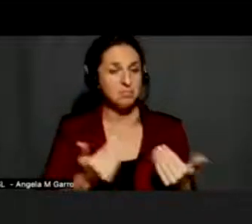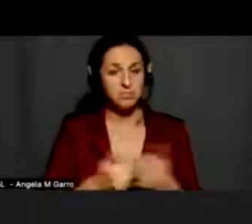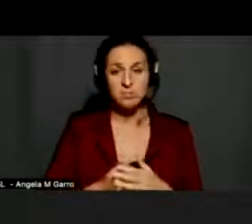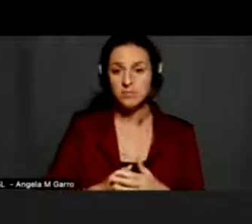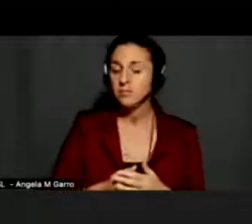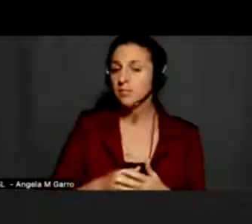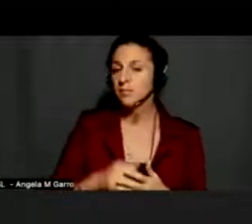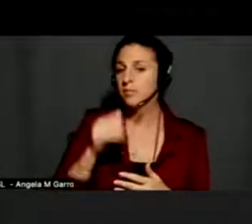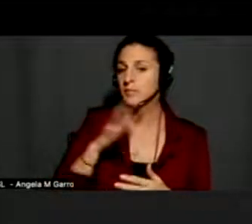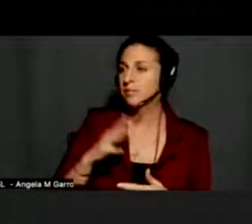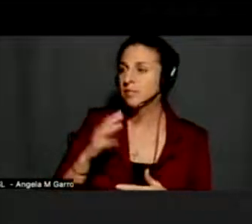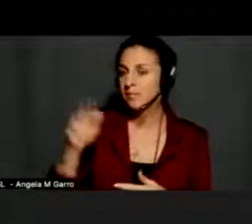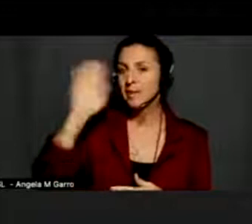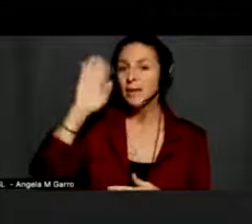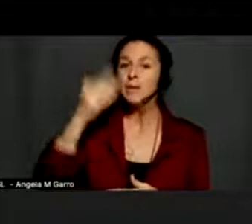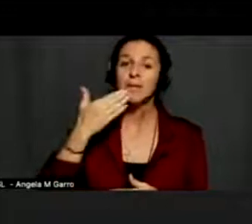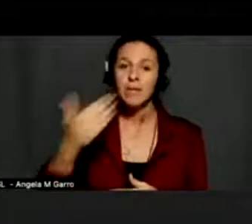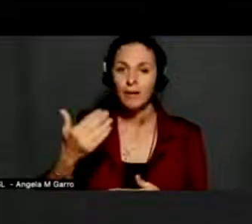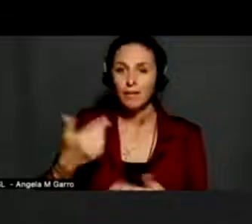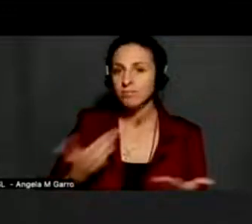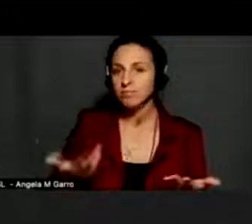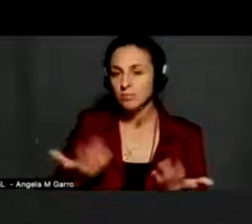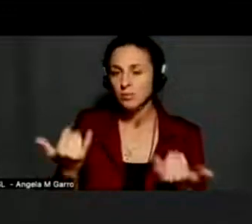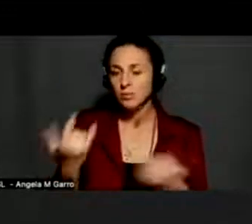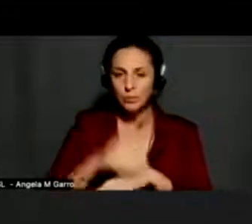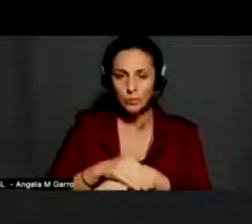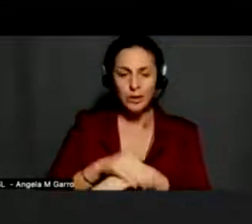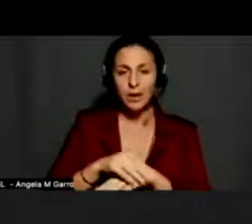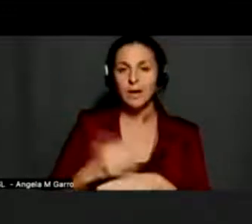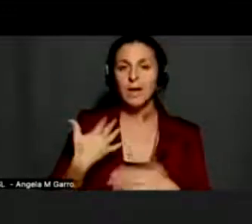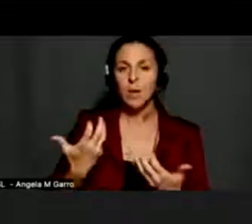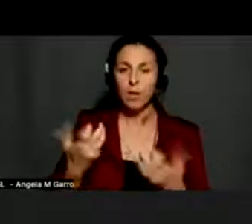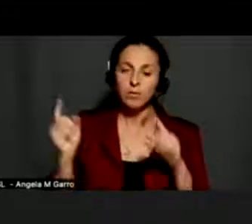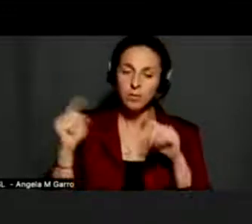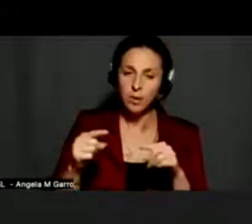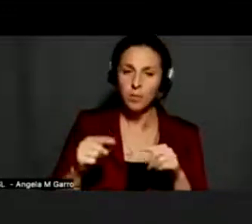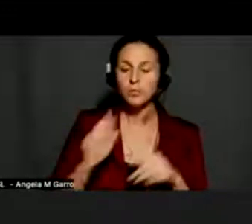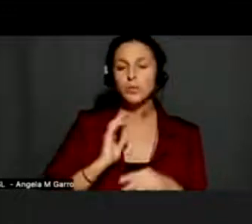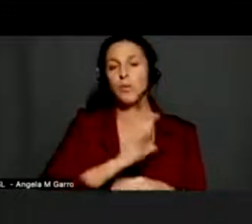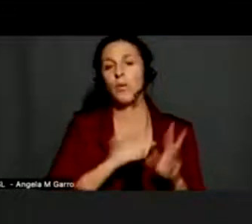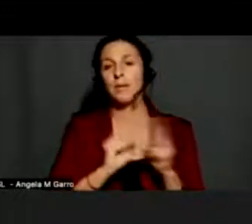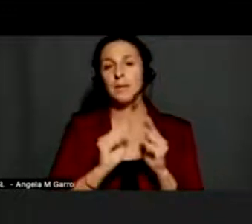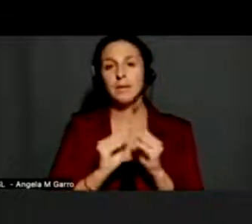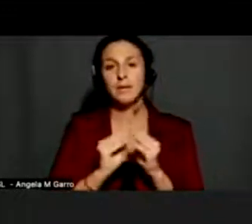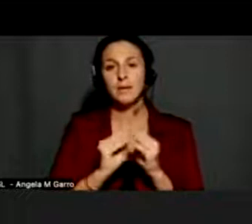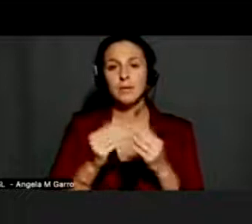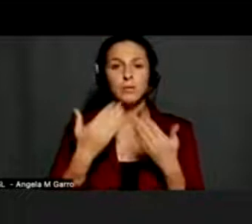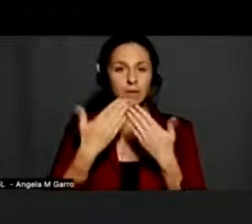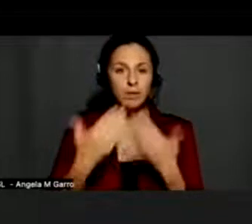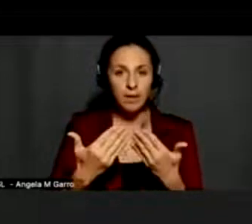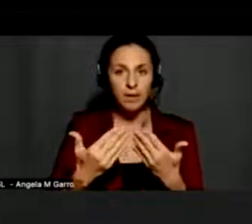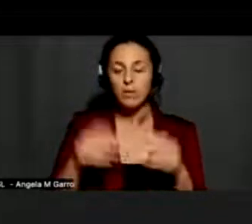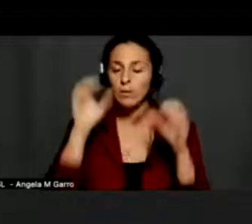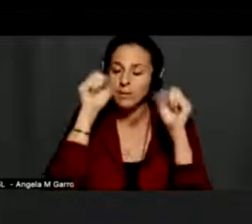Hello, thank you for having me tonight. I wanted to come to the board meeting tonight to thank you, amazing